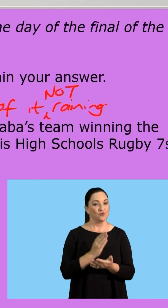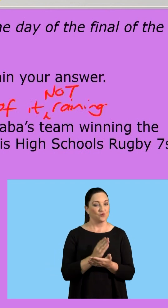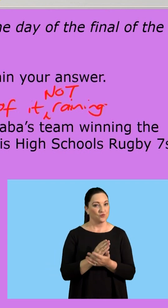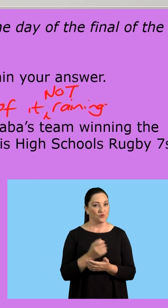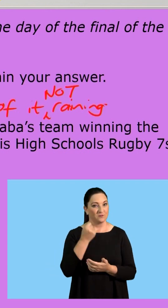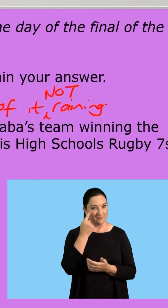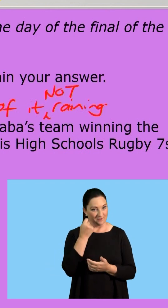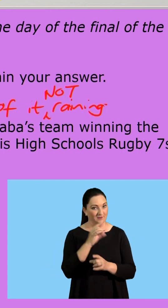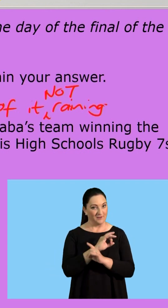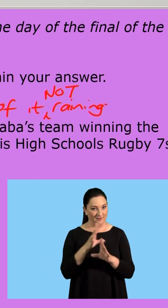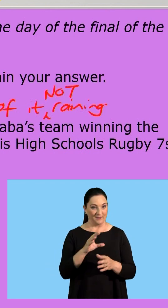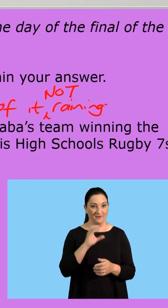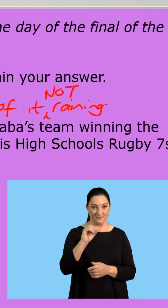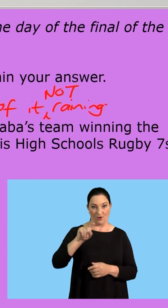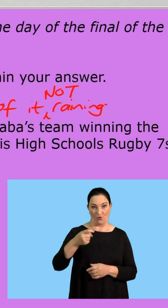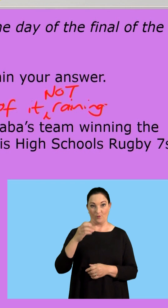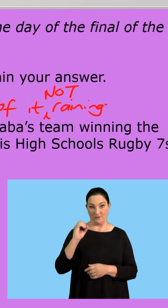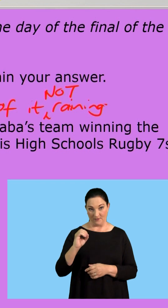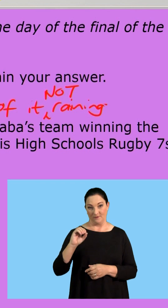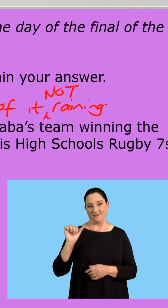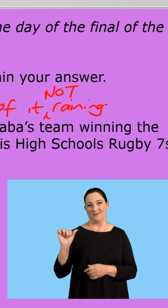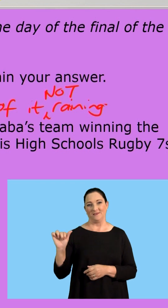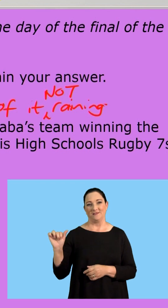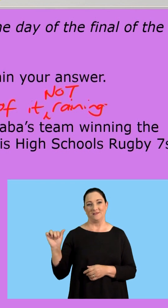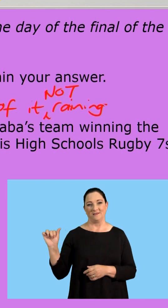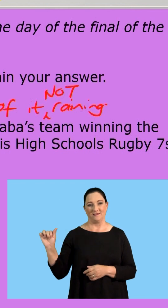the instruction is. Guys, I hope that's clear to you.